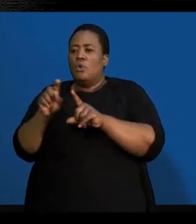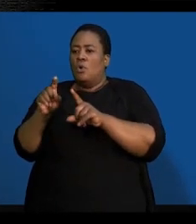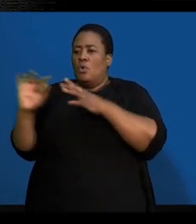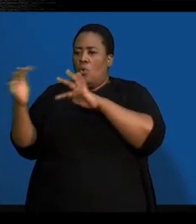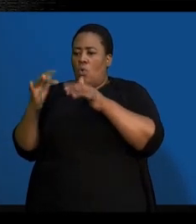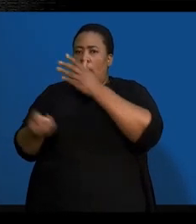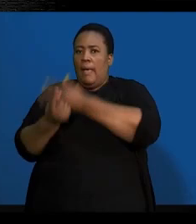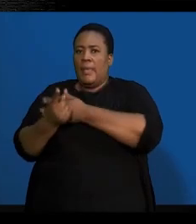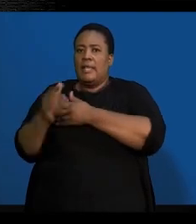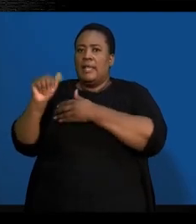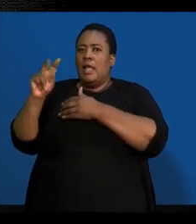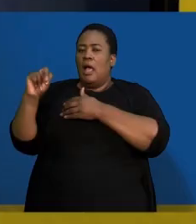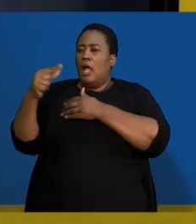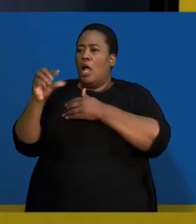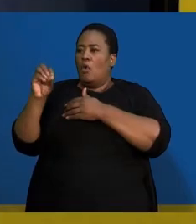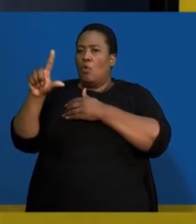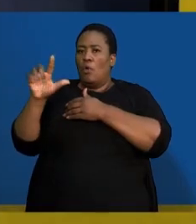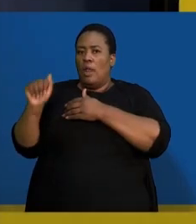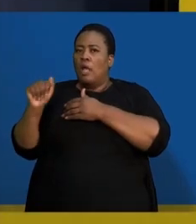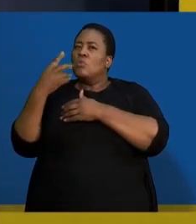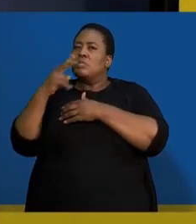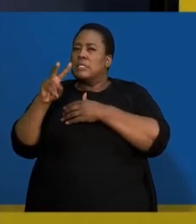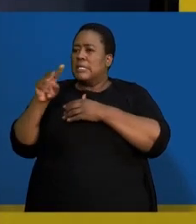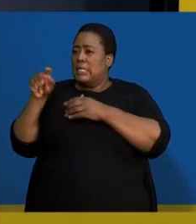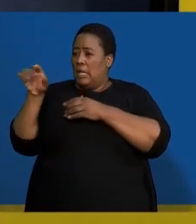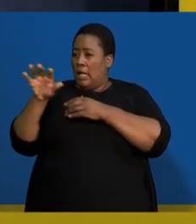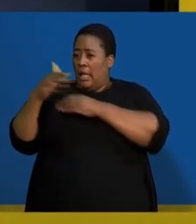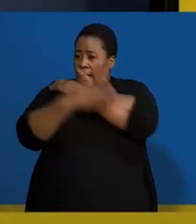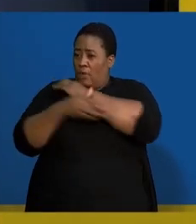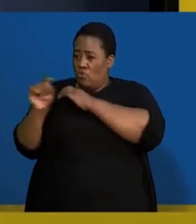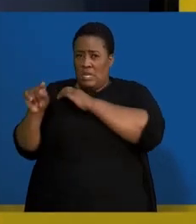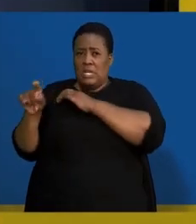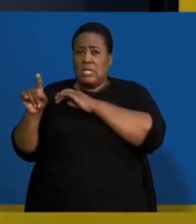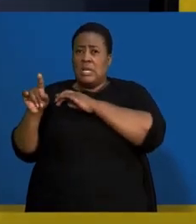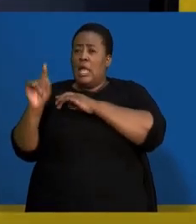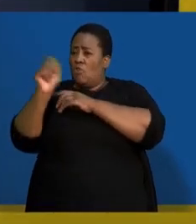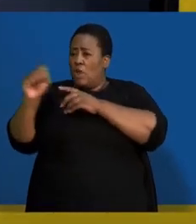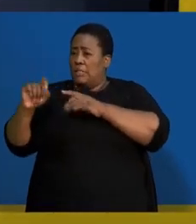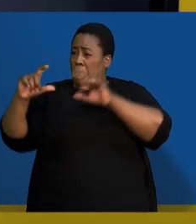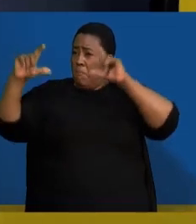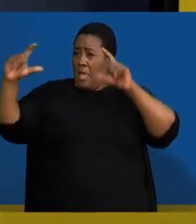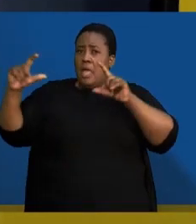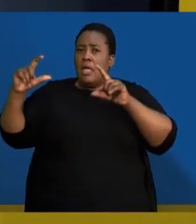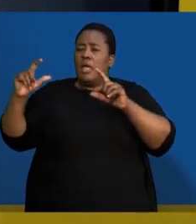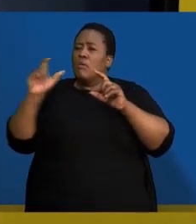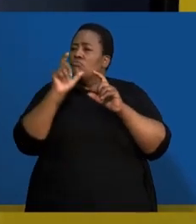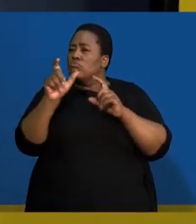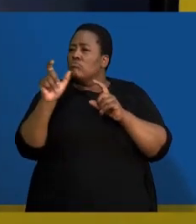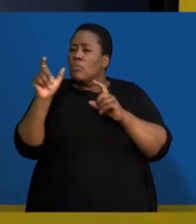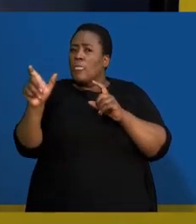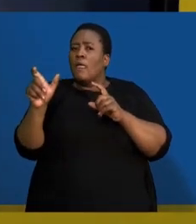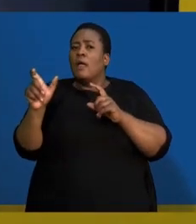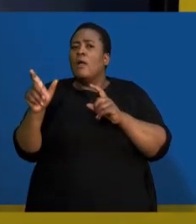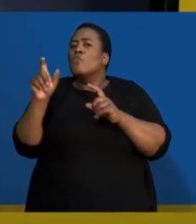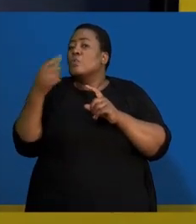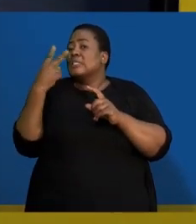written in big letters. These letters are in your face, so you can see. And how can you see that this